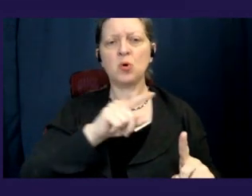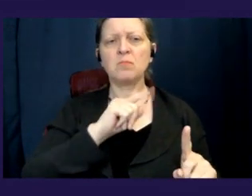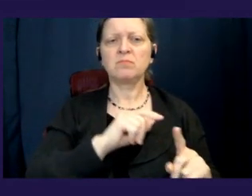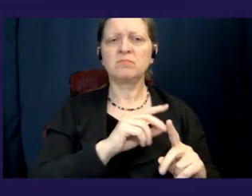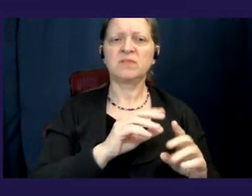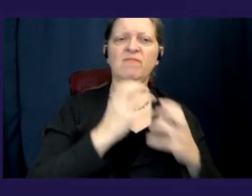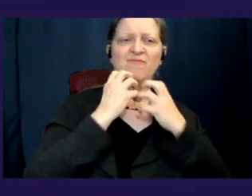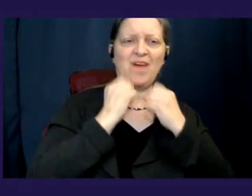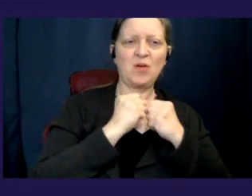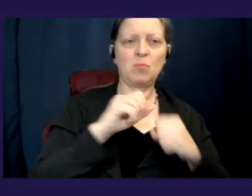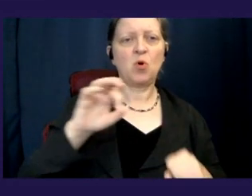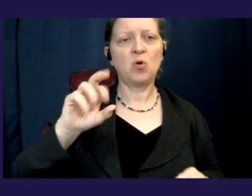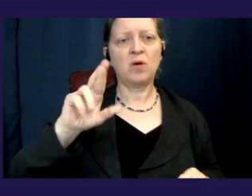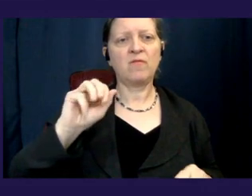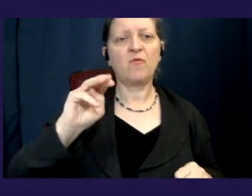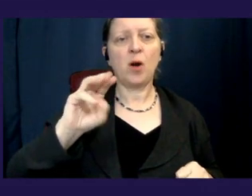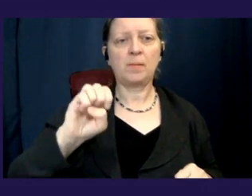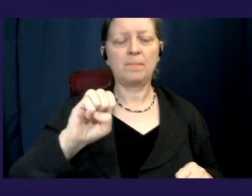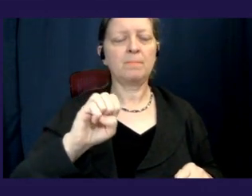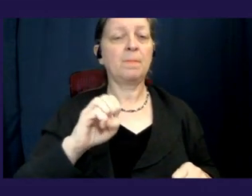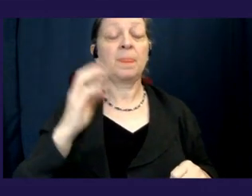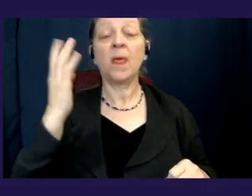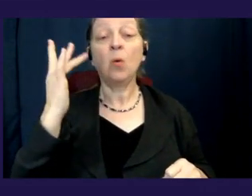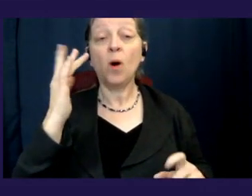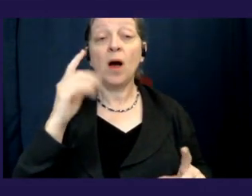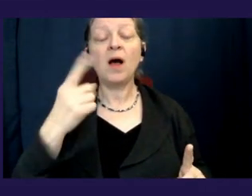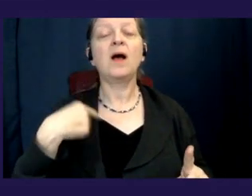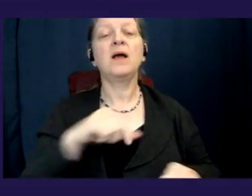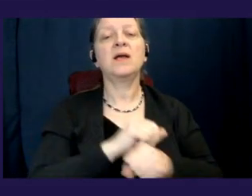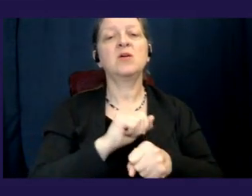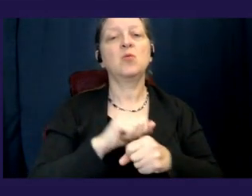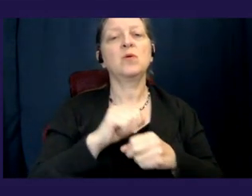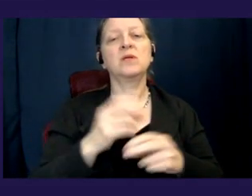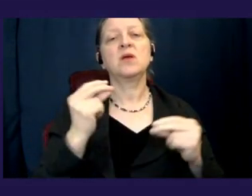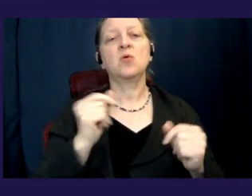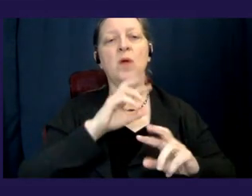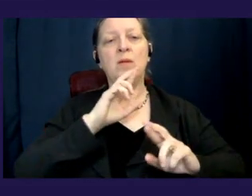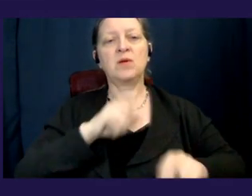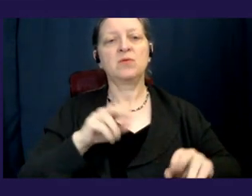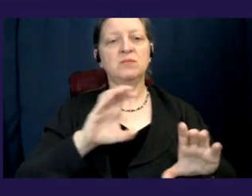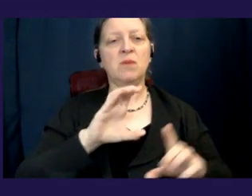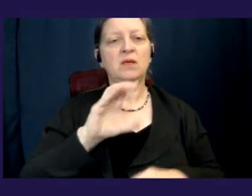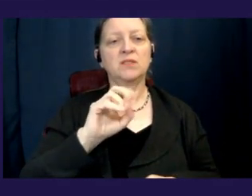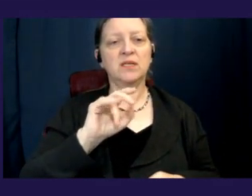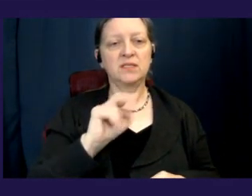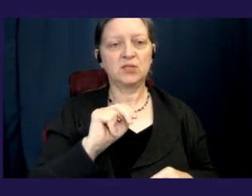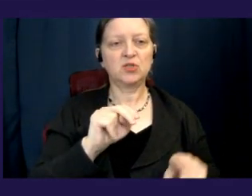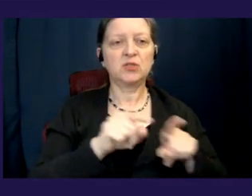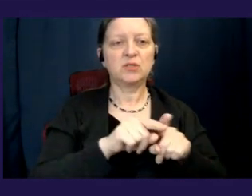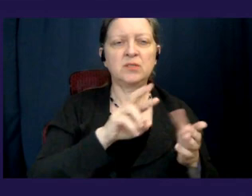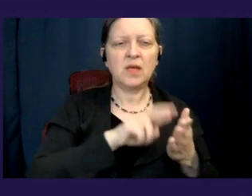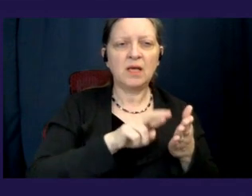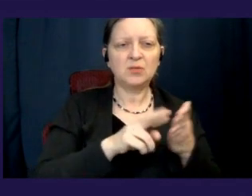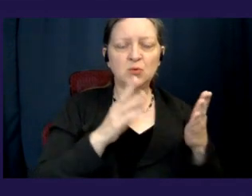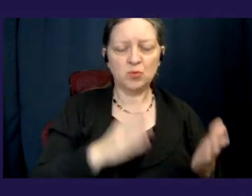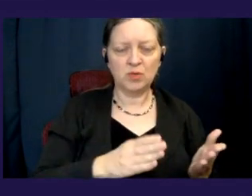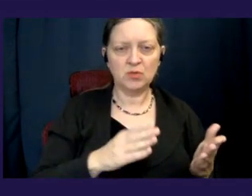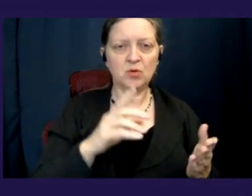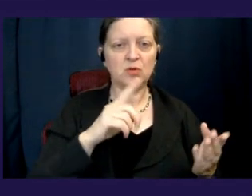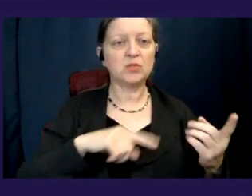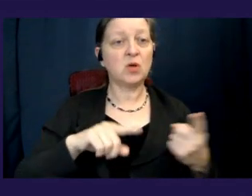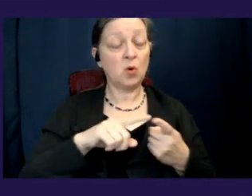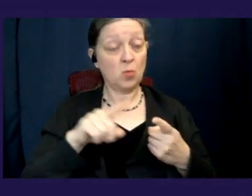valuable? Well, we've been trying to work in a rapid response conditions ourselves as researchers, and we realized that when you're working in conditions